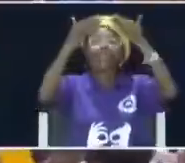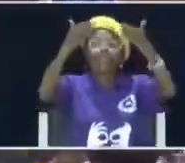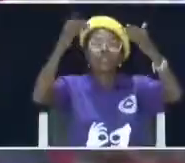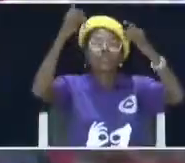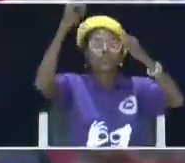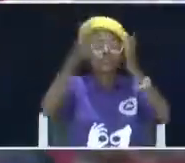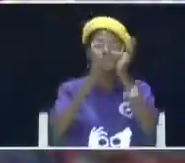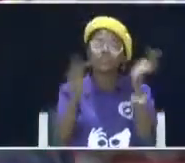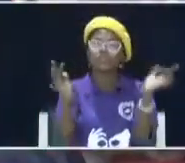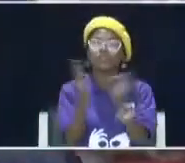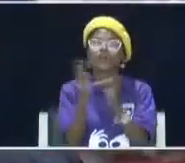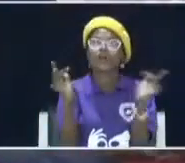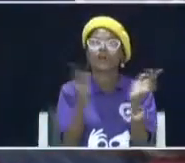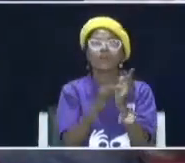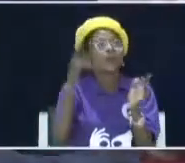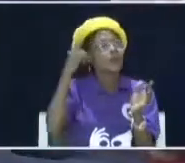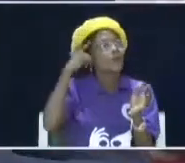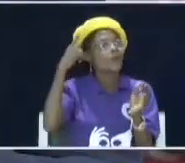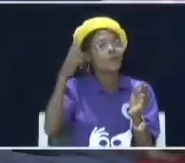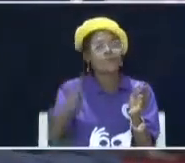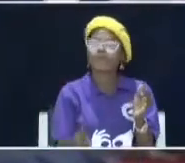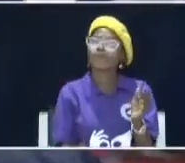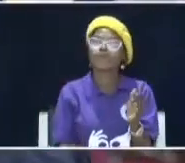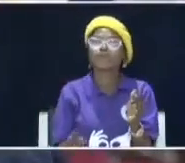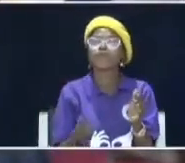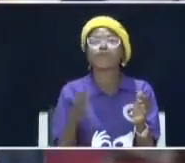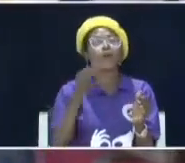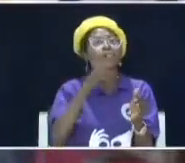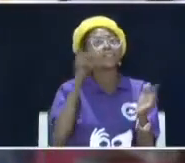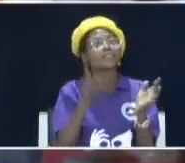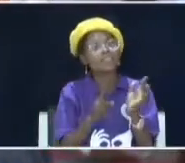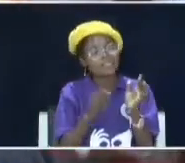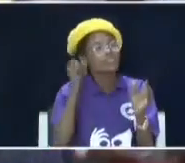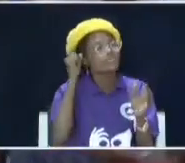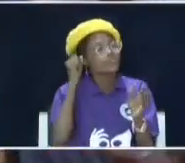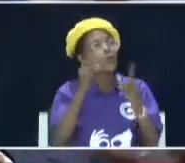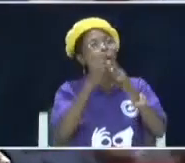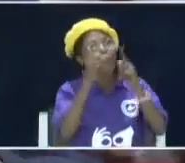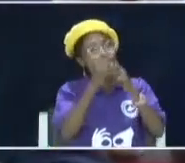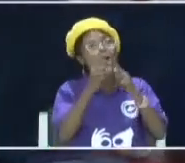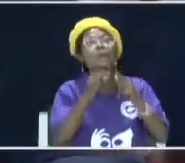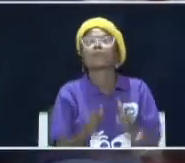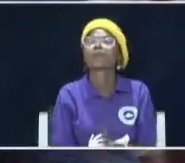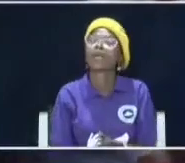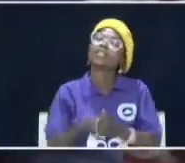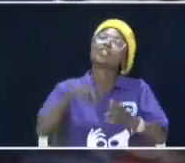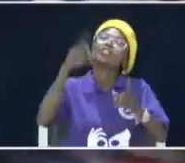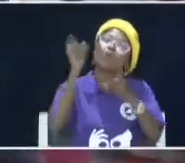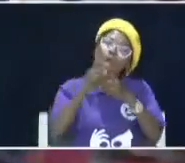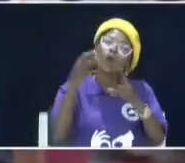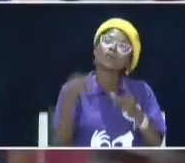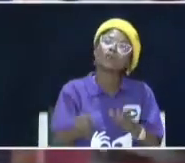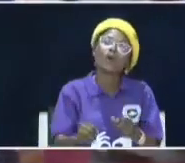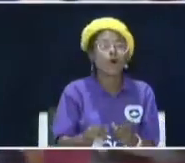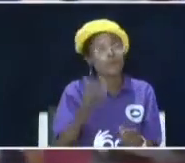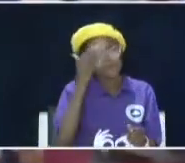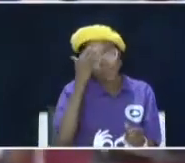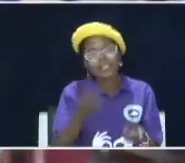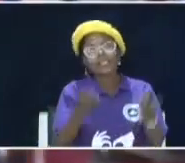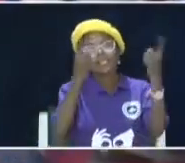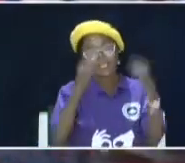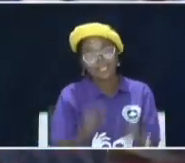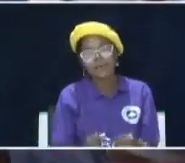Jesus." For instant confirmation of his word of knowledge going forth and being confirmed with